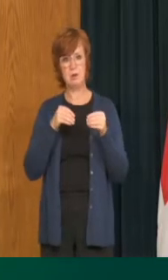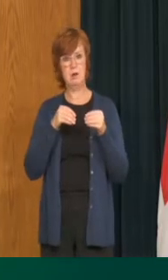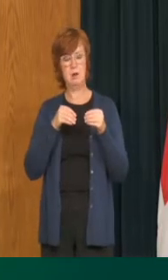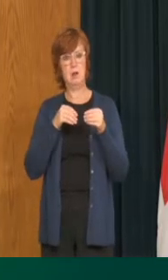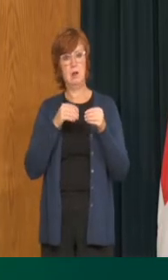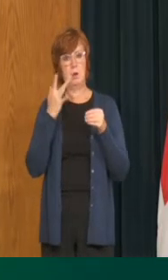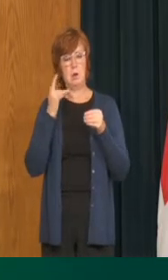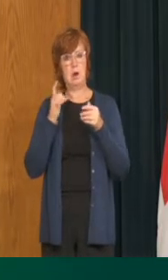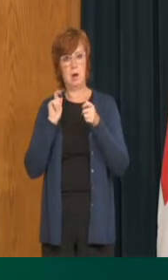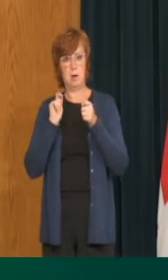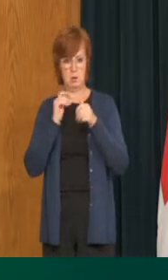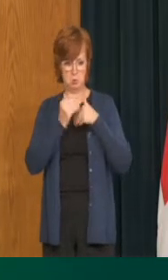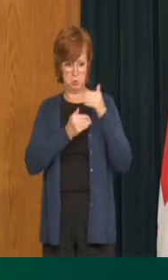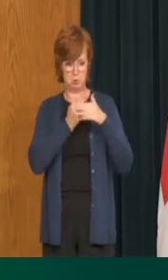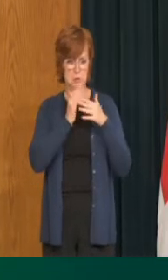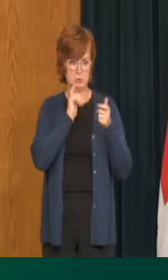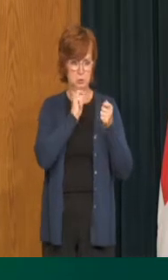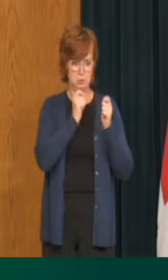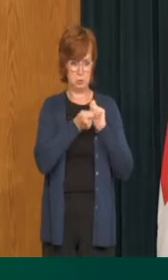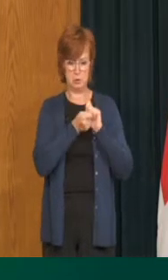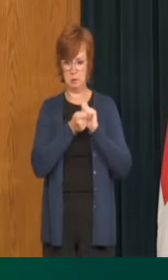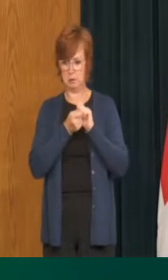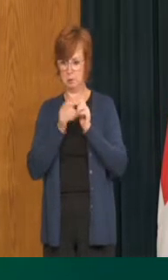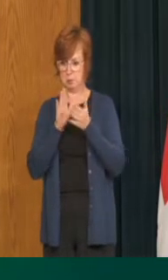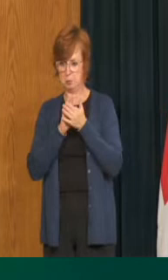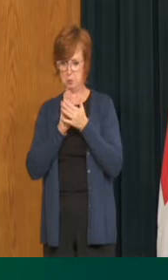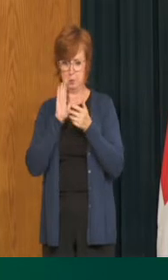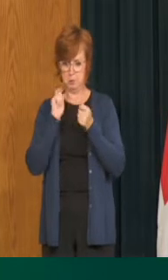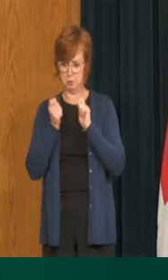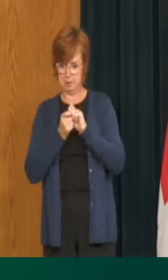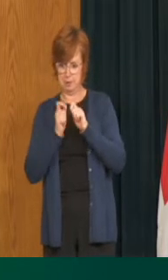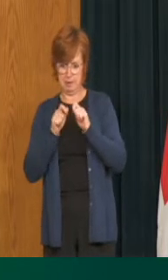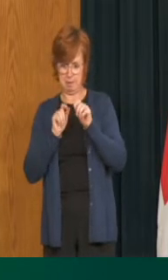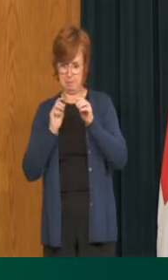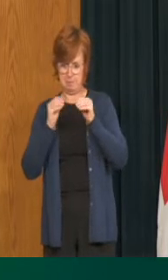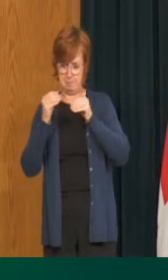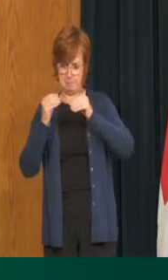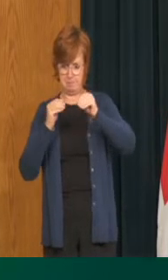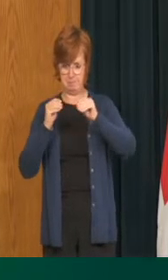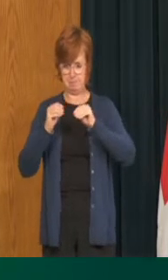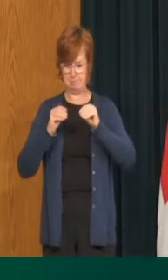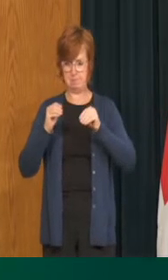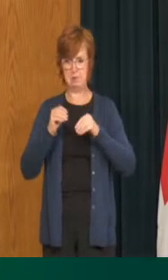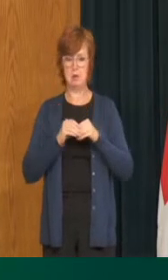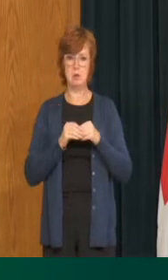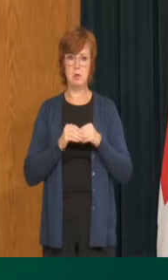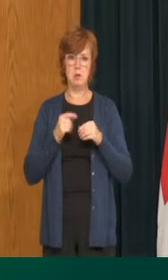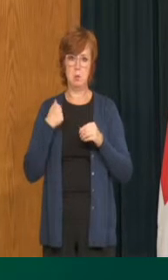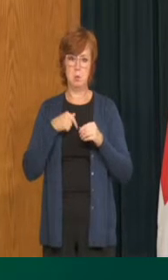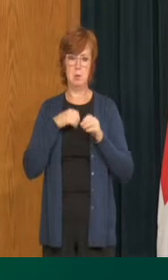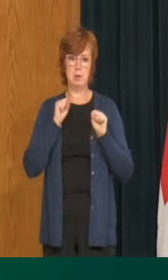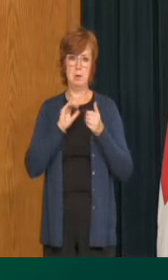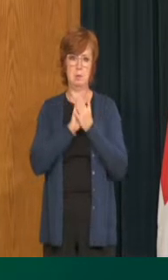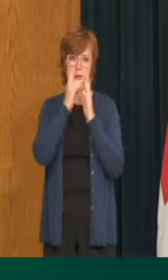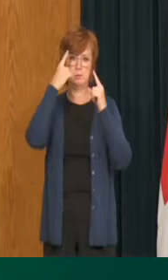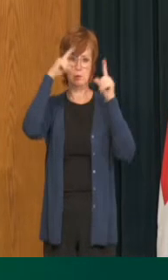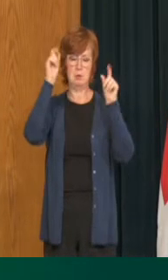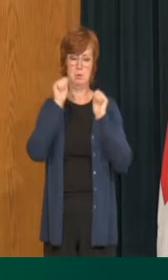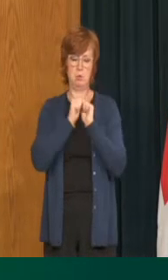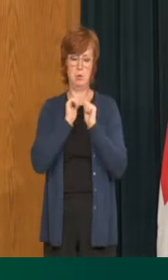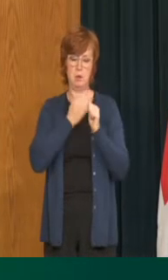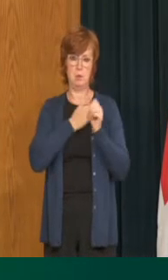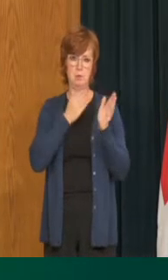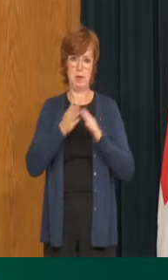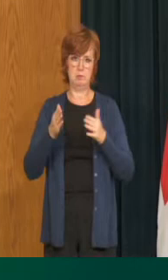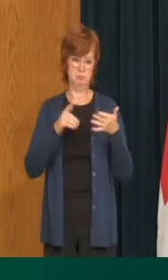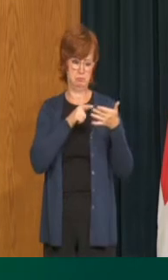process and the environment changes. And as we all do what we need to, I know that we'll find success with the plan that we have